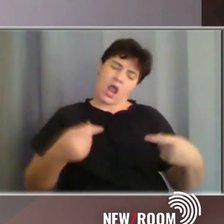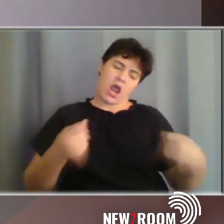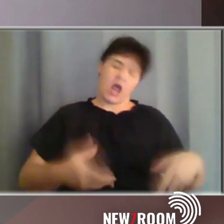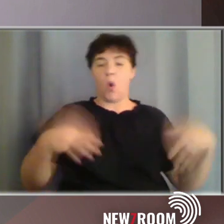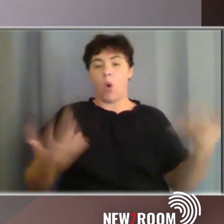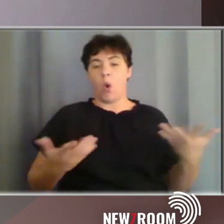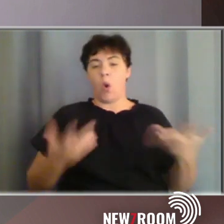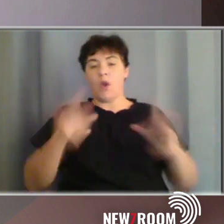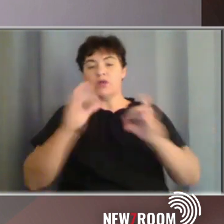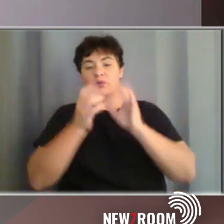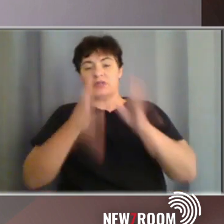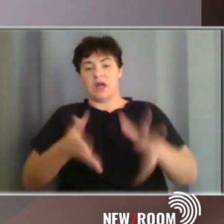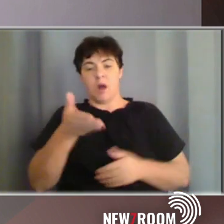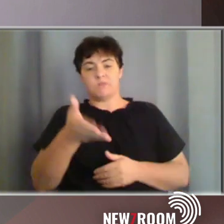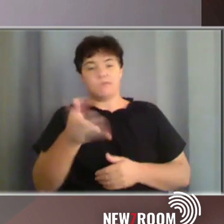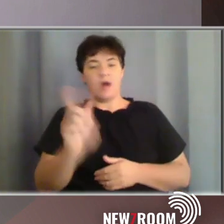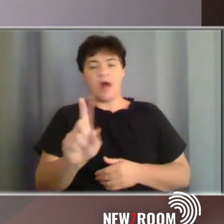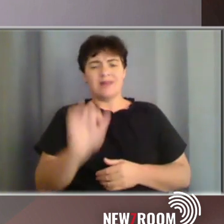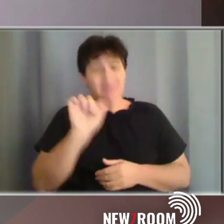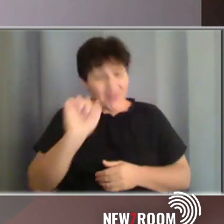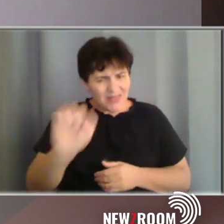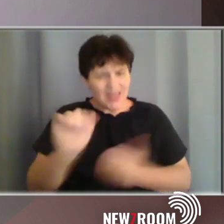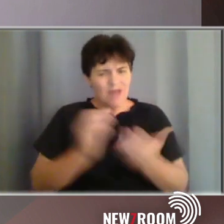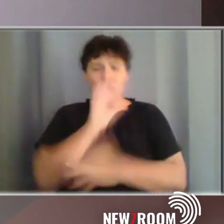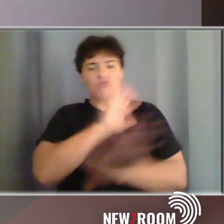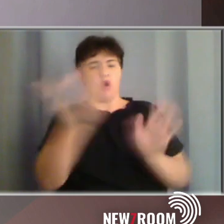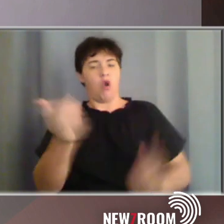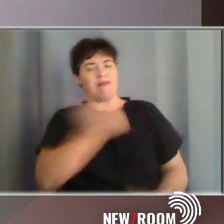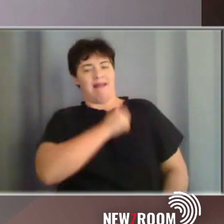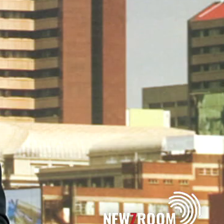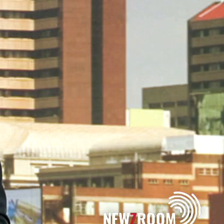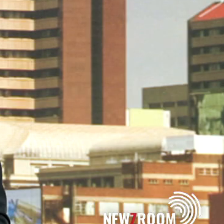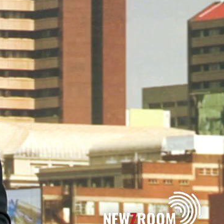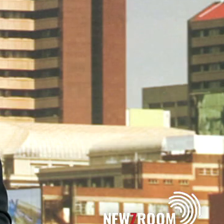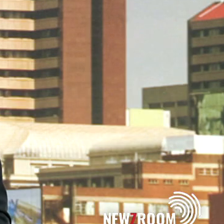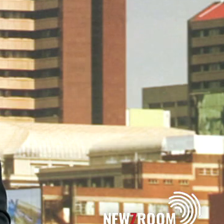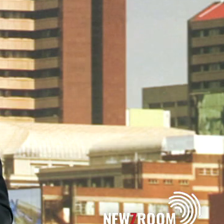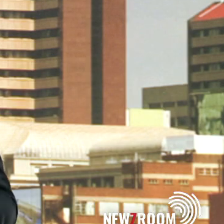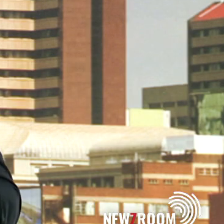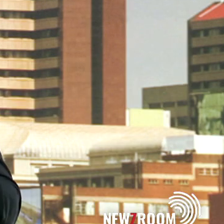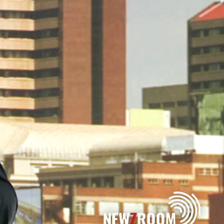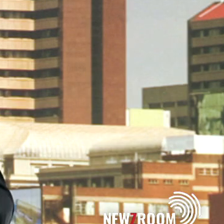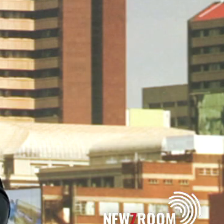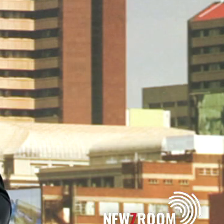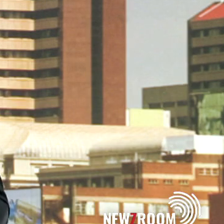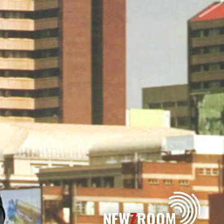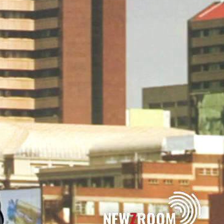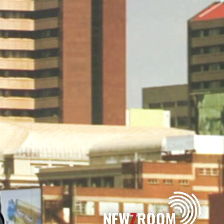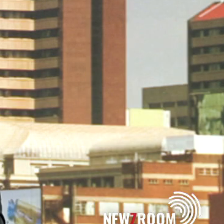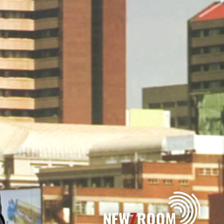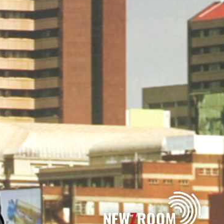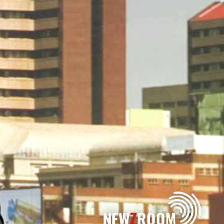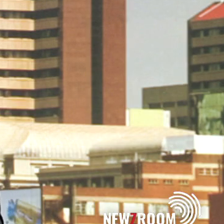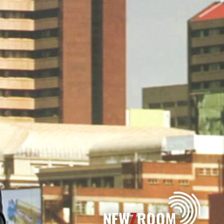language interpreter. It is a right. It's not a privilege. Well, I suppose you've touched on something pretty important, which really should have been